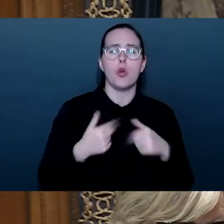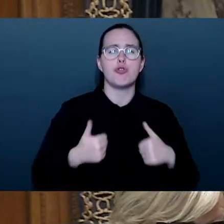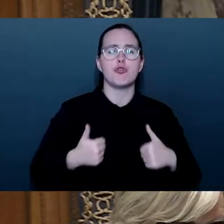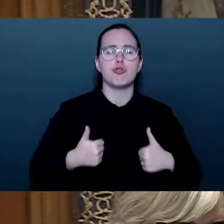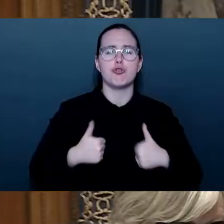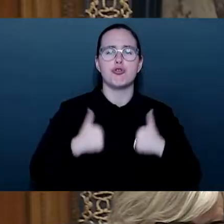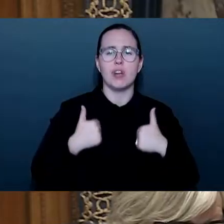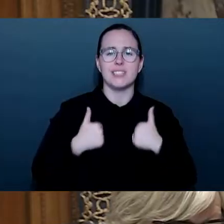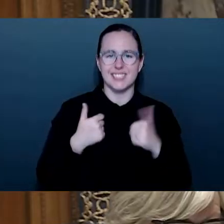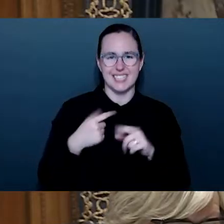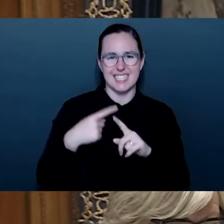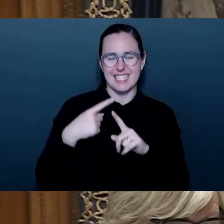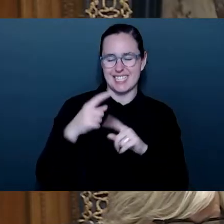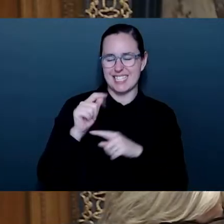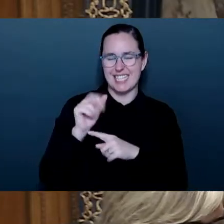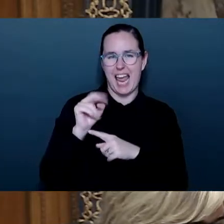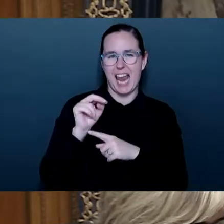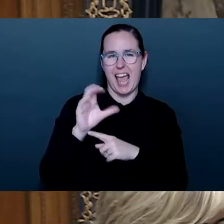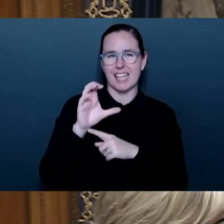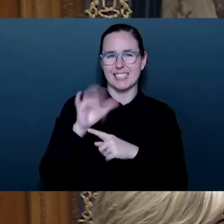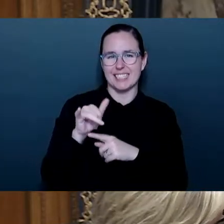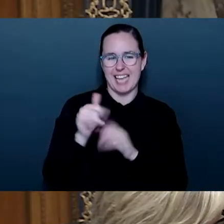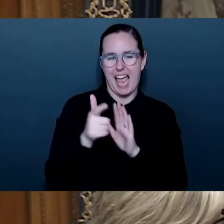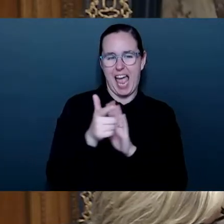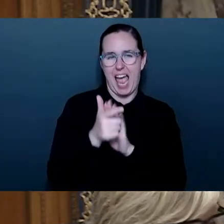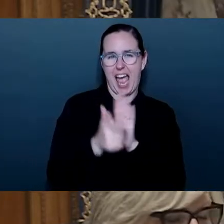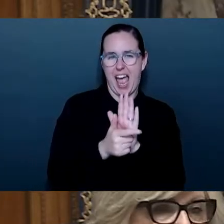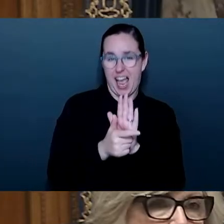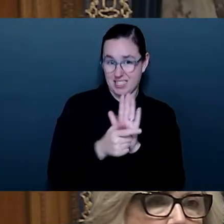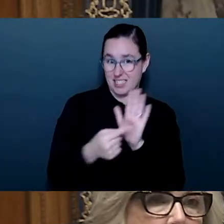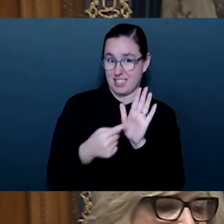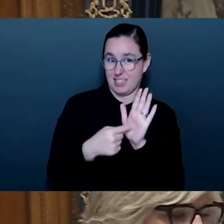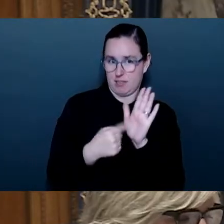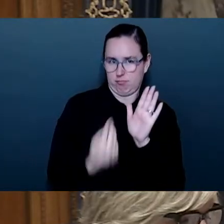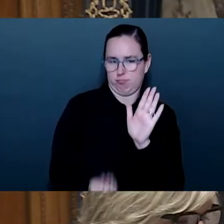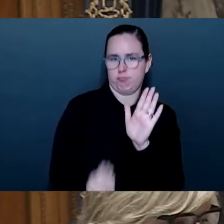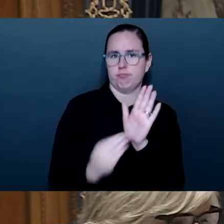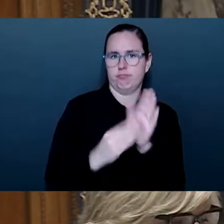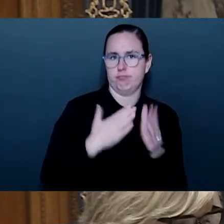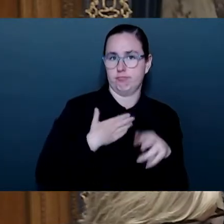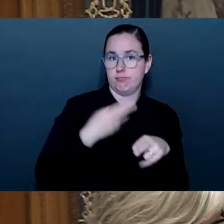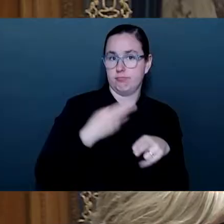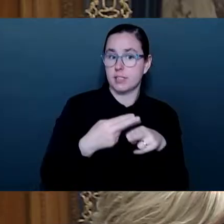name on the order paper, be introduced and read a first time.